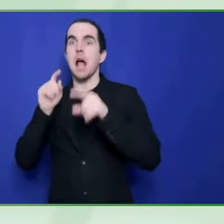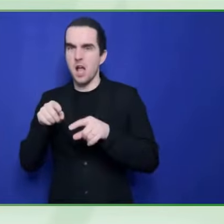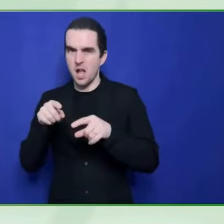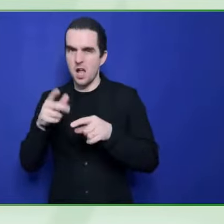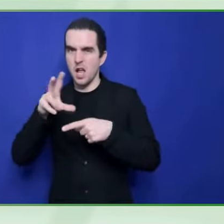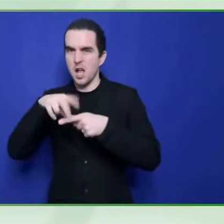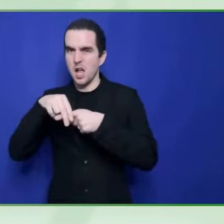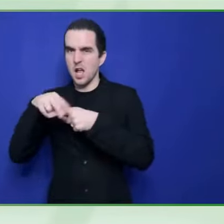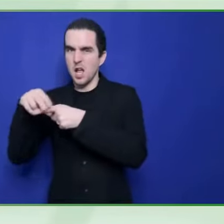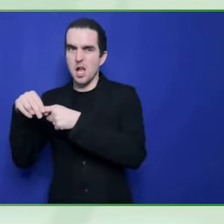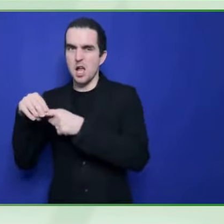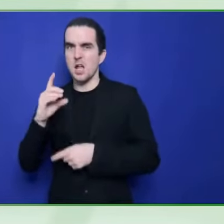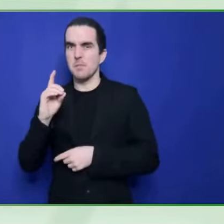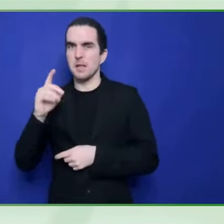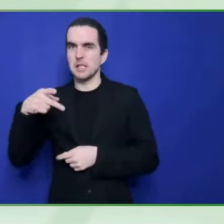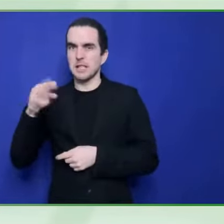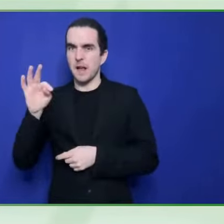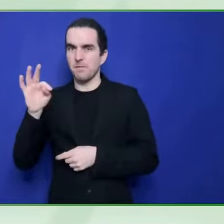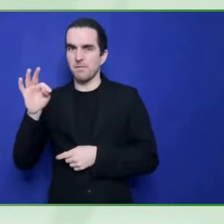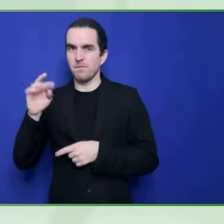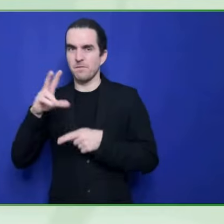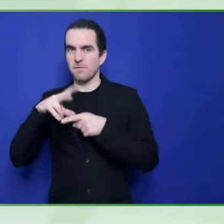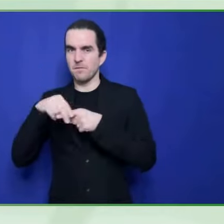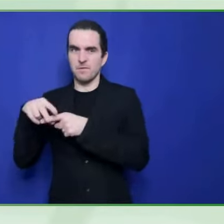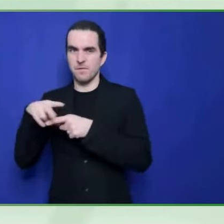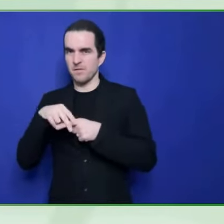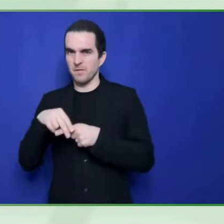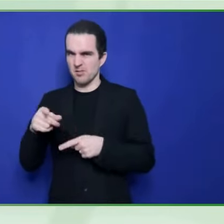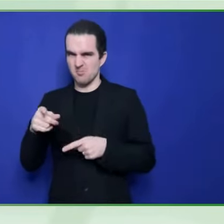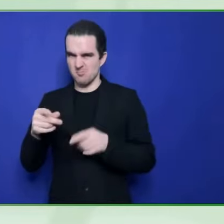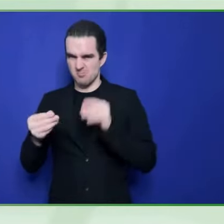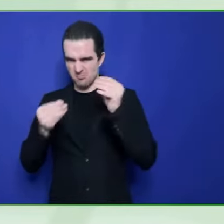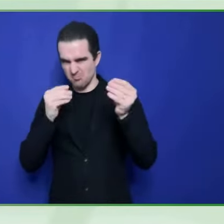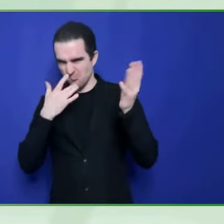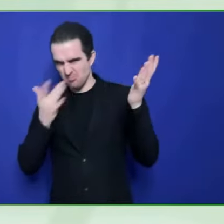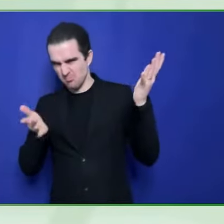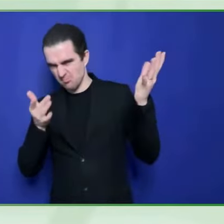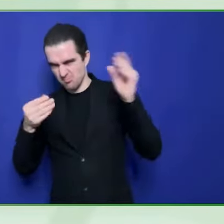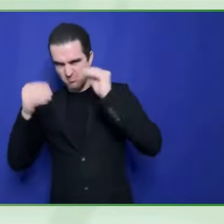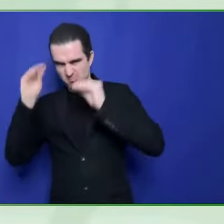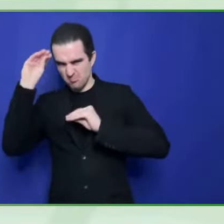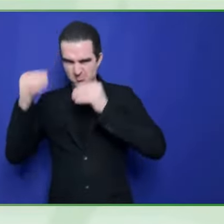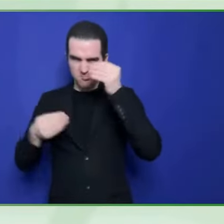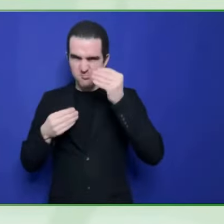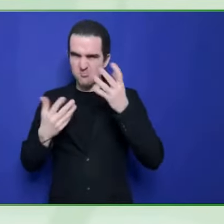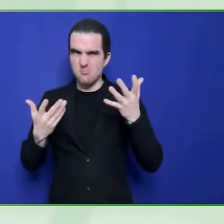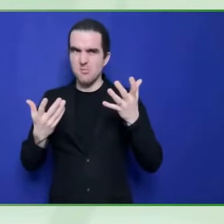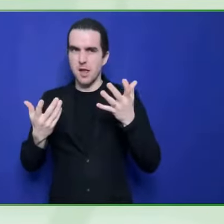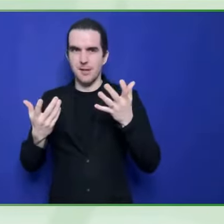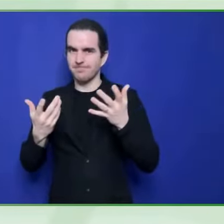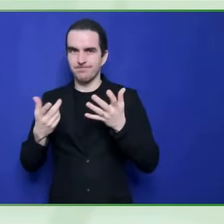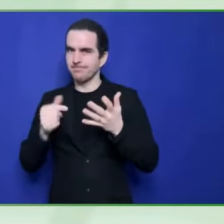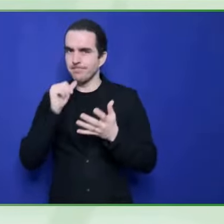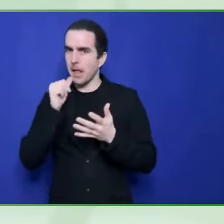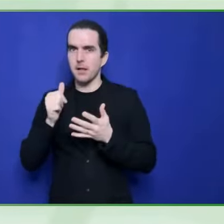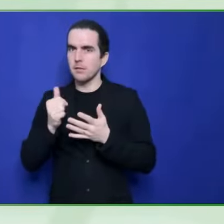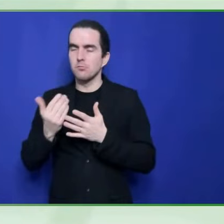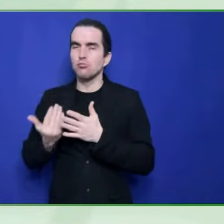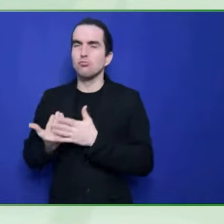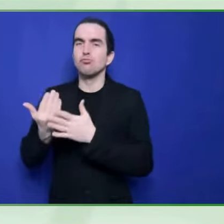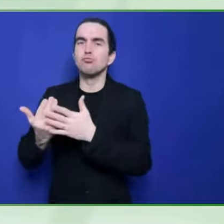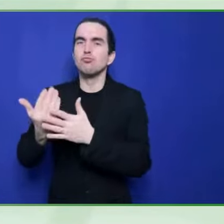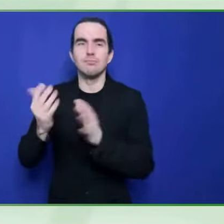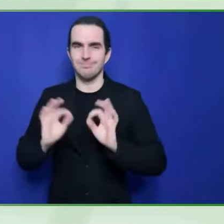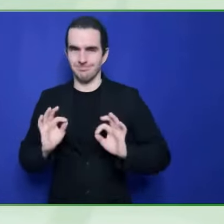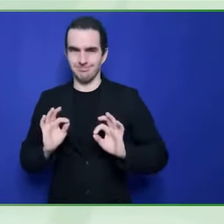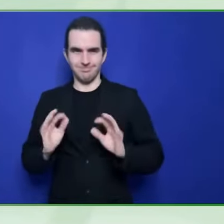was customizable to us. So if I had to ask a question, oh, is the manual chair going to be able to go there versus is the